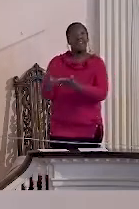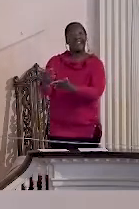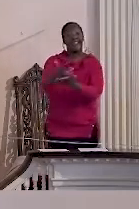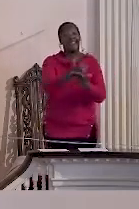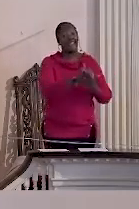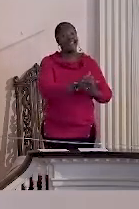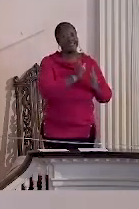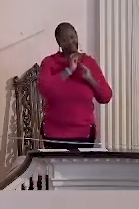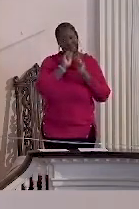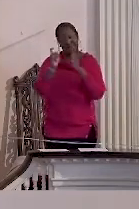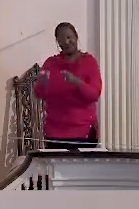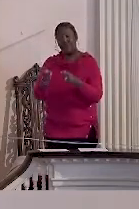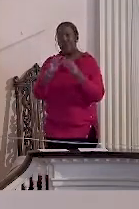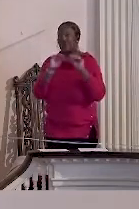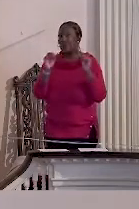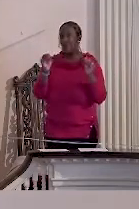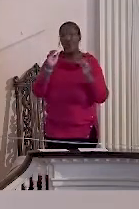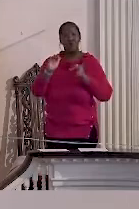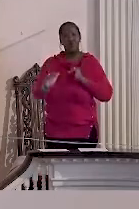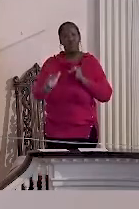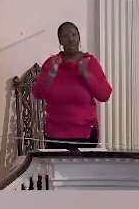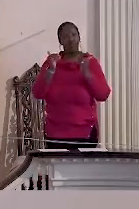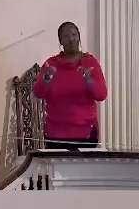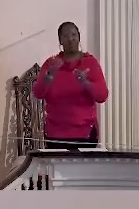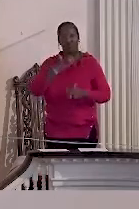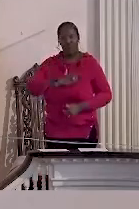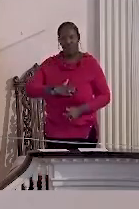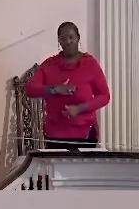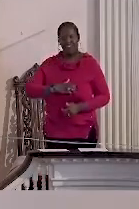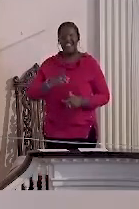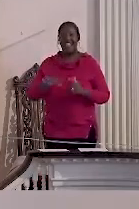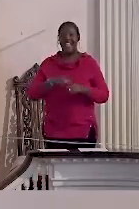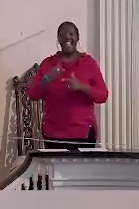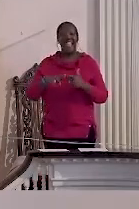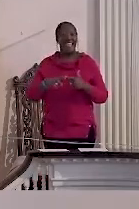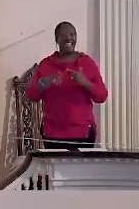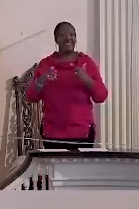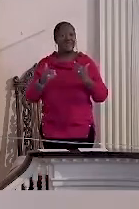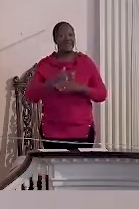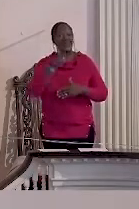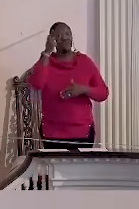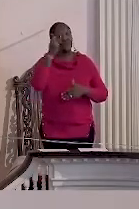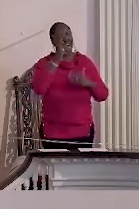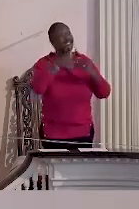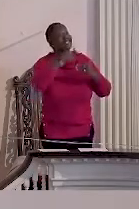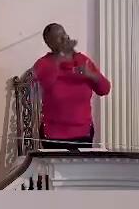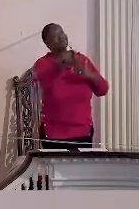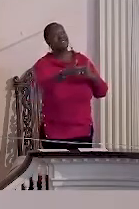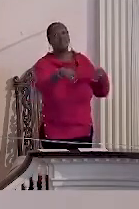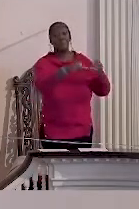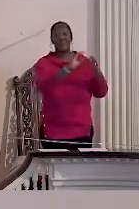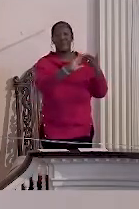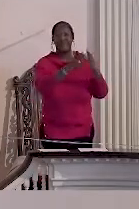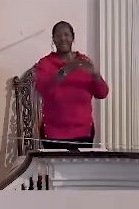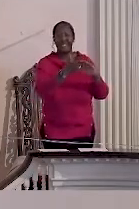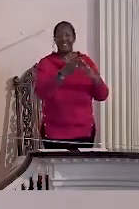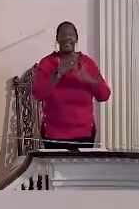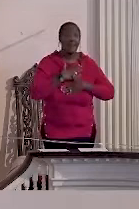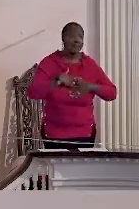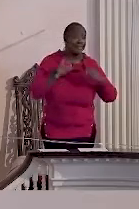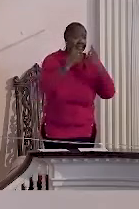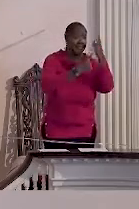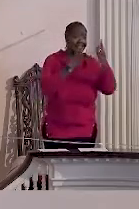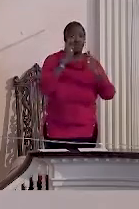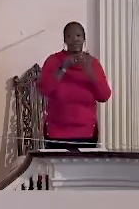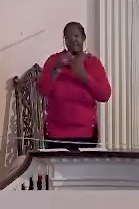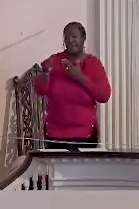Child Goes Hungry, and then on to new grants for more communities. So please consider buying this beautiful book